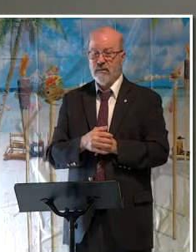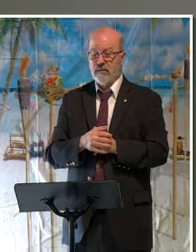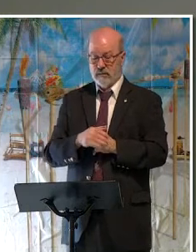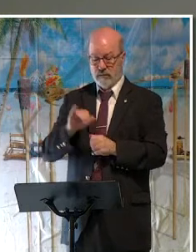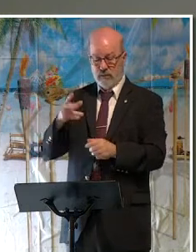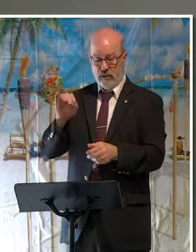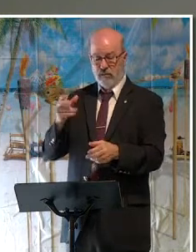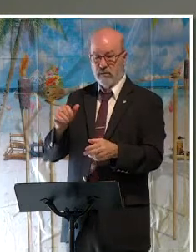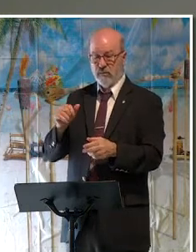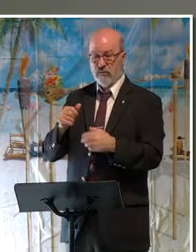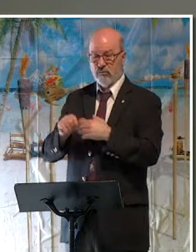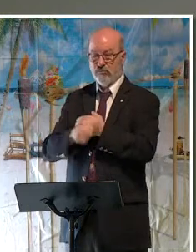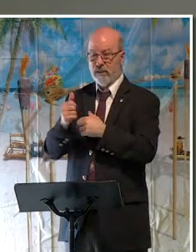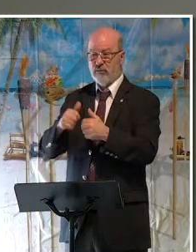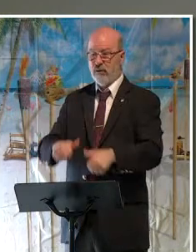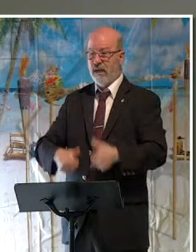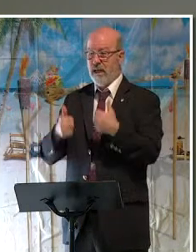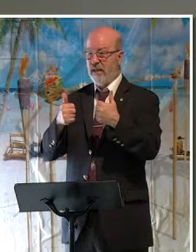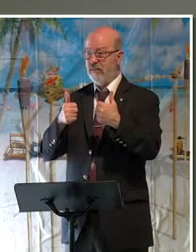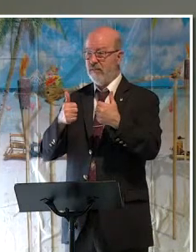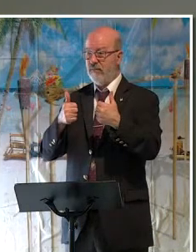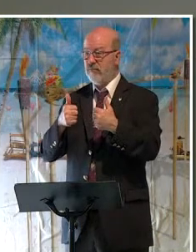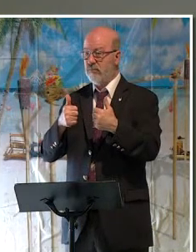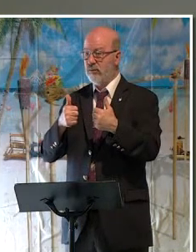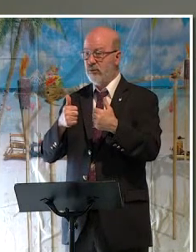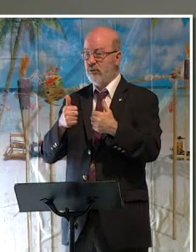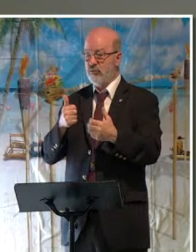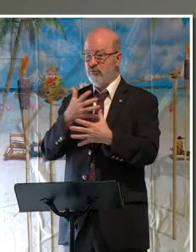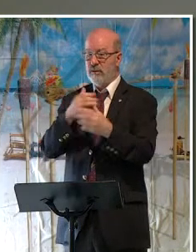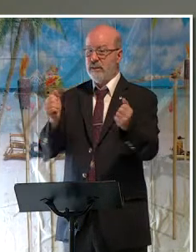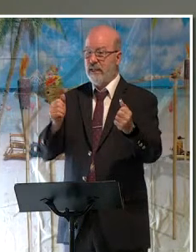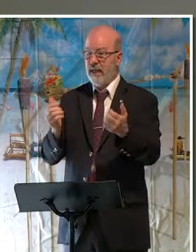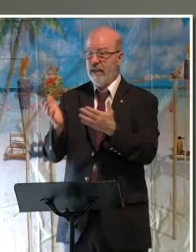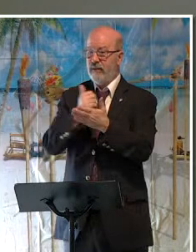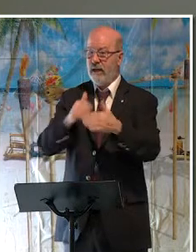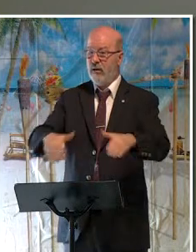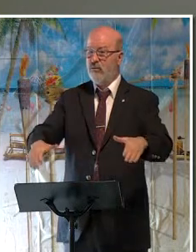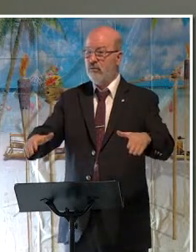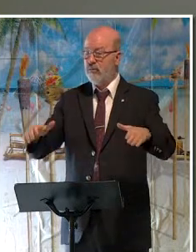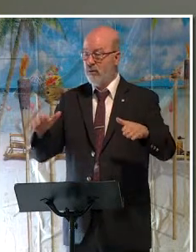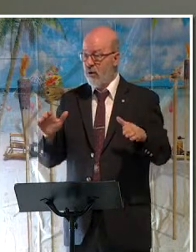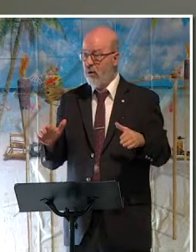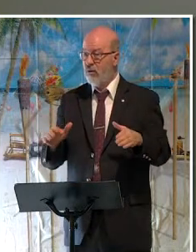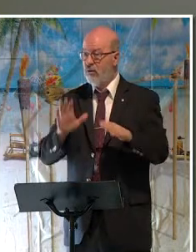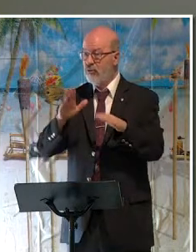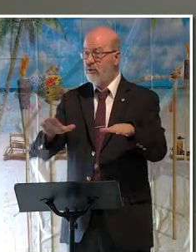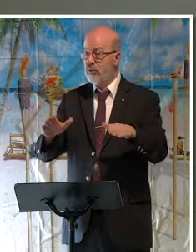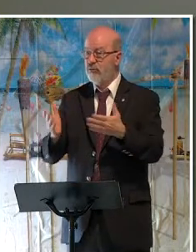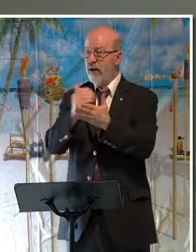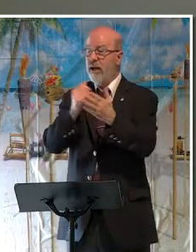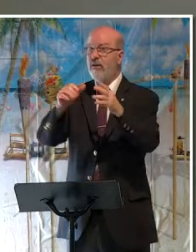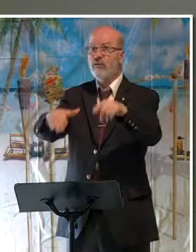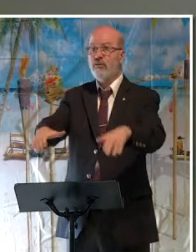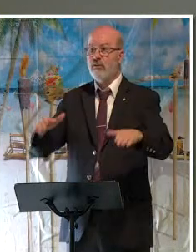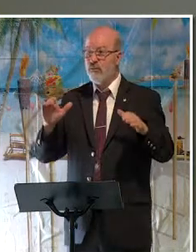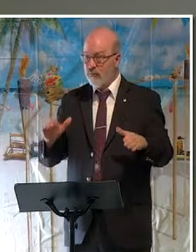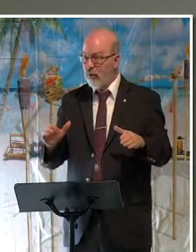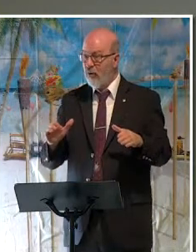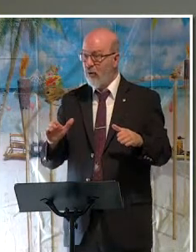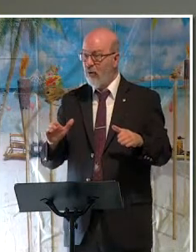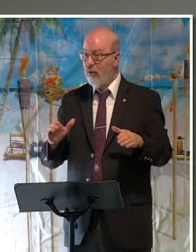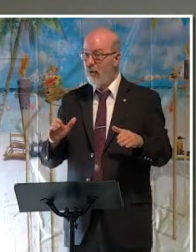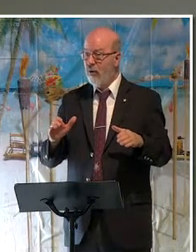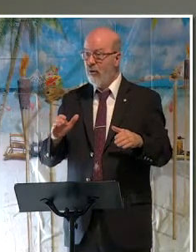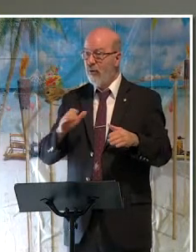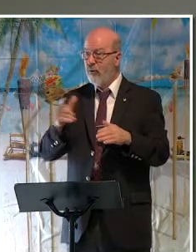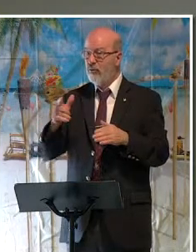Jehosheba is going to risk her life to intervene to save the heir to the throne. Your kids are heirs to the throne. Your kids are